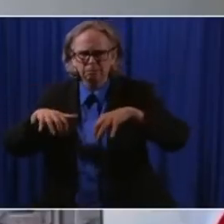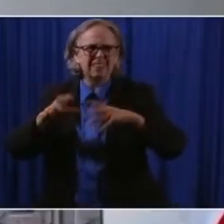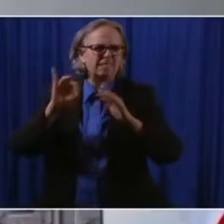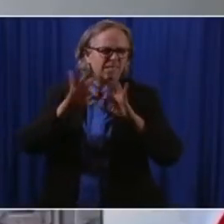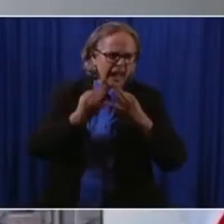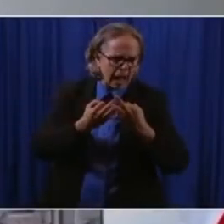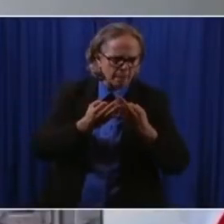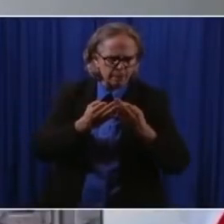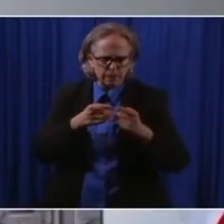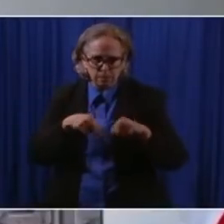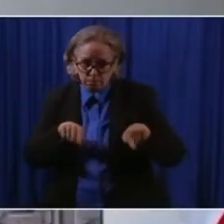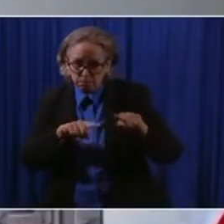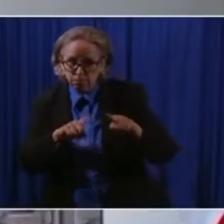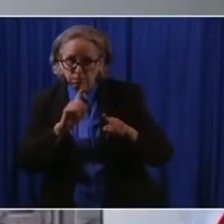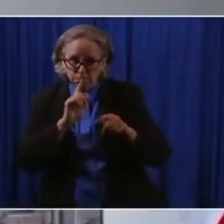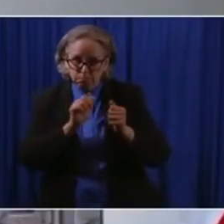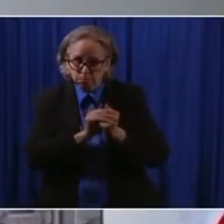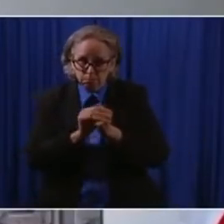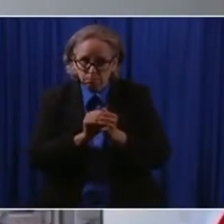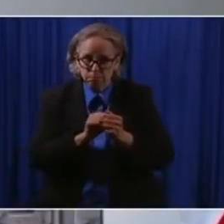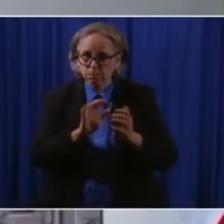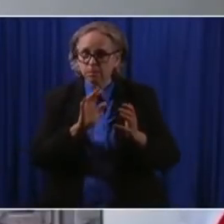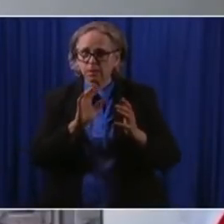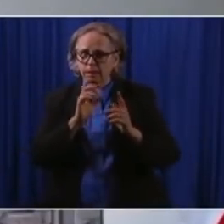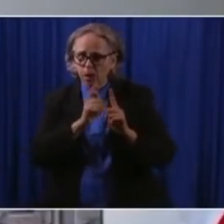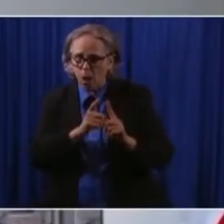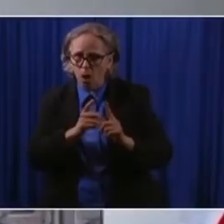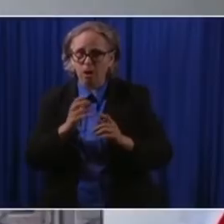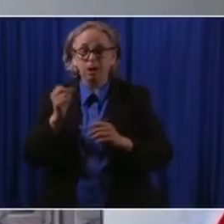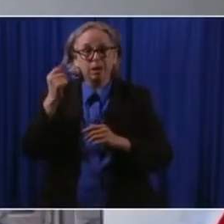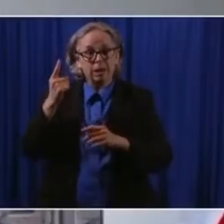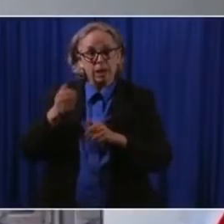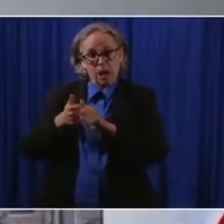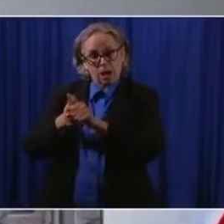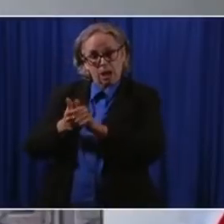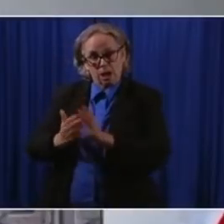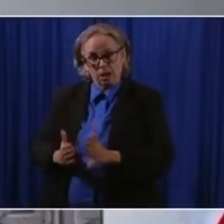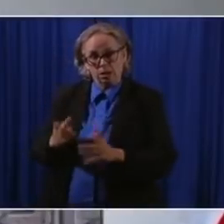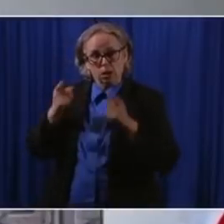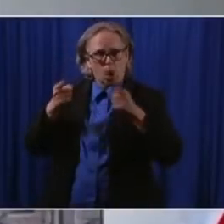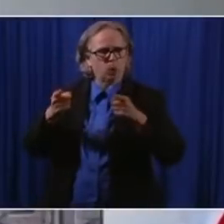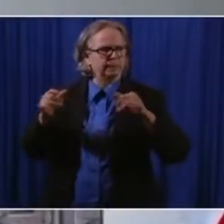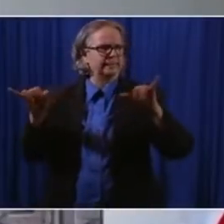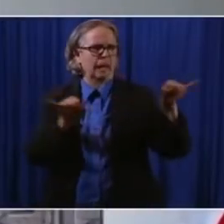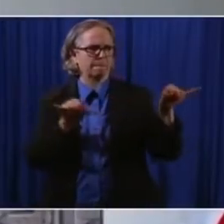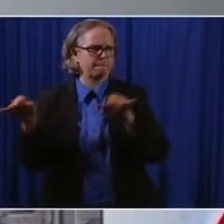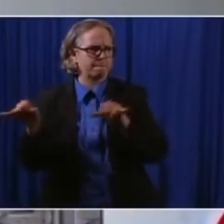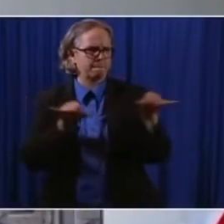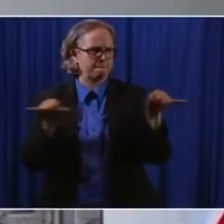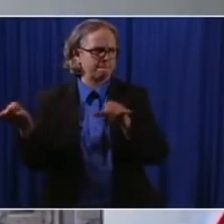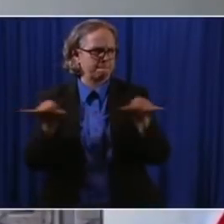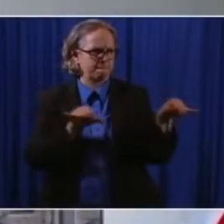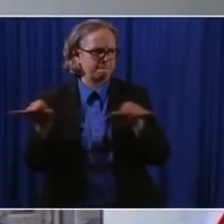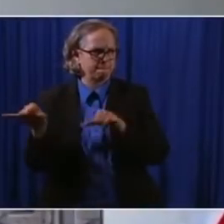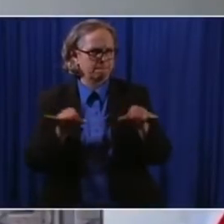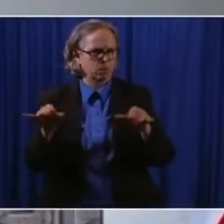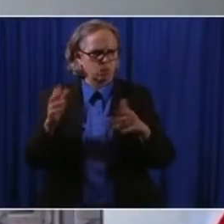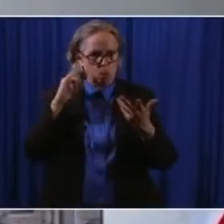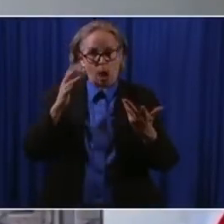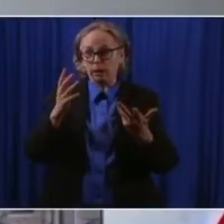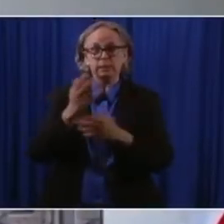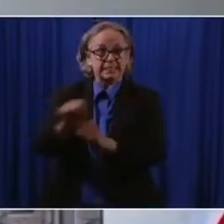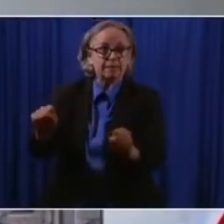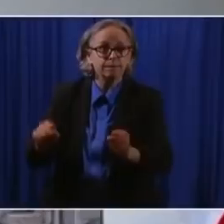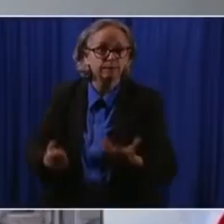an environment in there that's conducive to operating the game in a thoughtful